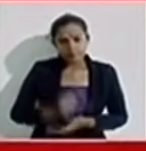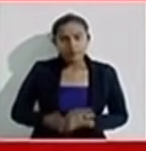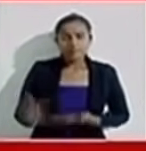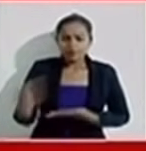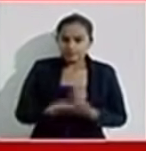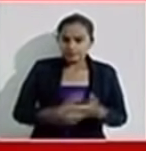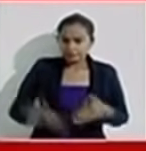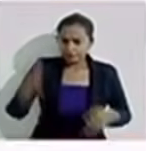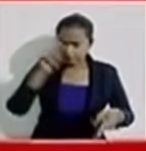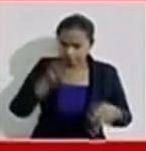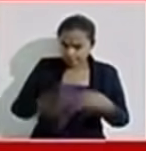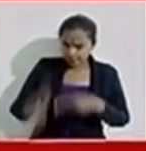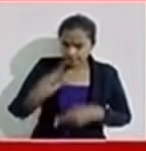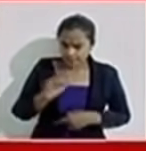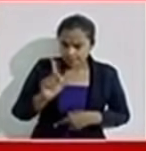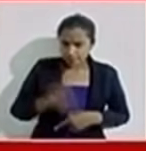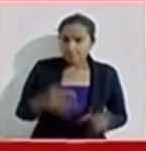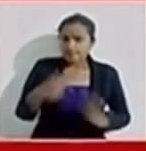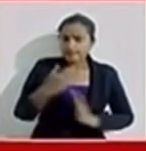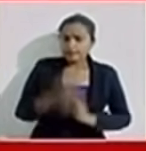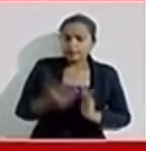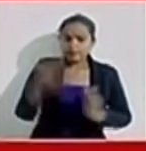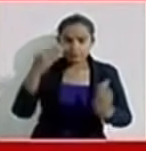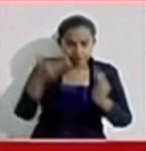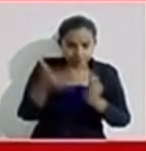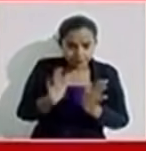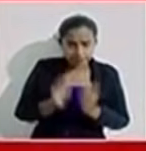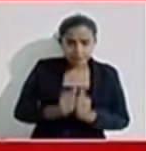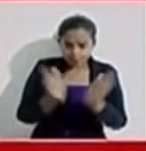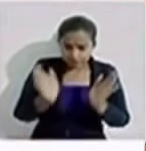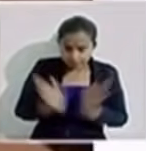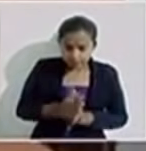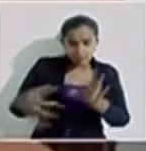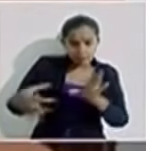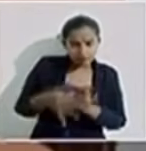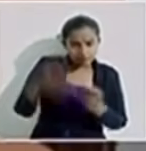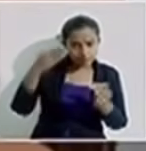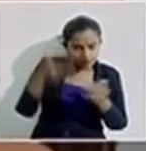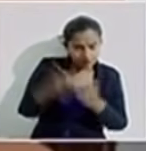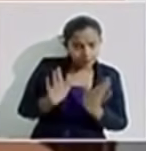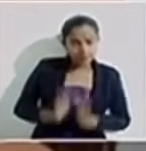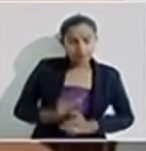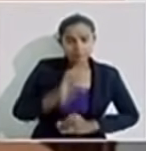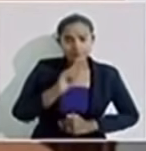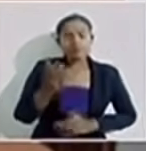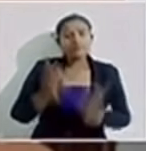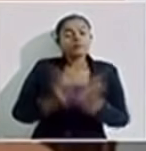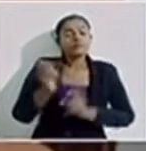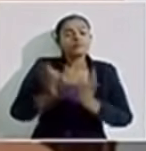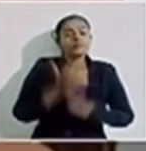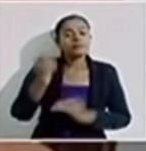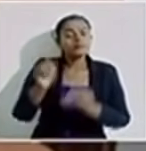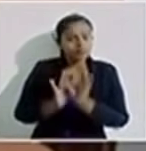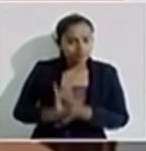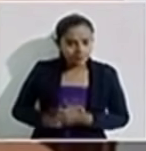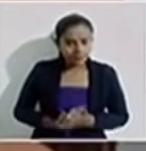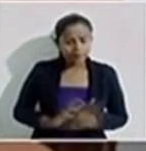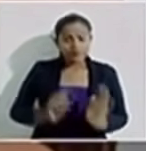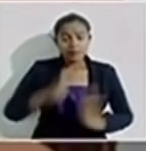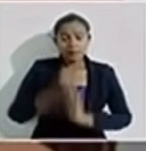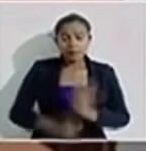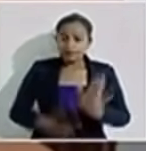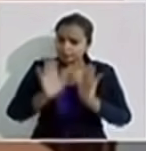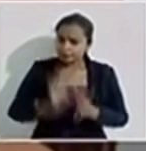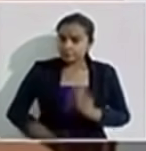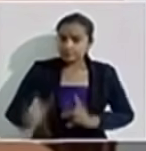concerned in Sri Lanka's domestic affairs under the excuse of human rights. The Sri Lankan permanent representative to the UNHRC shared the